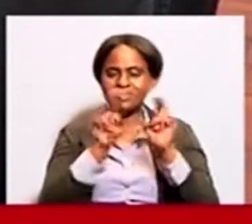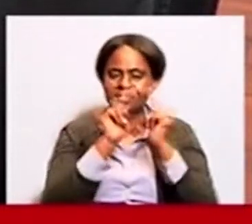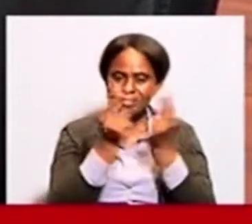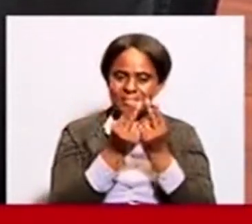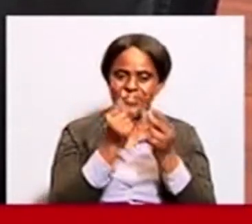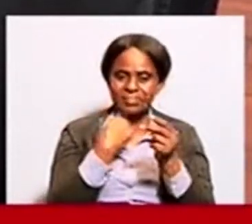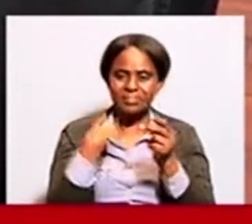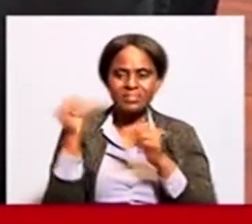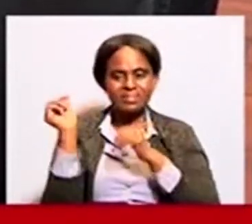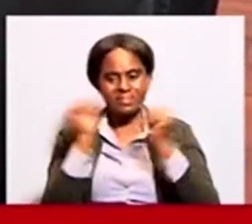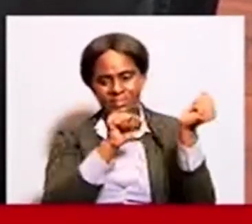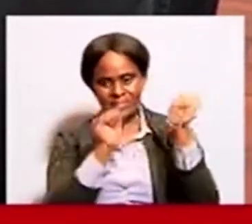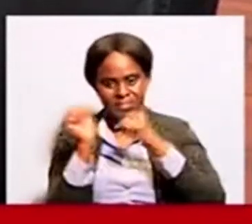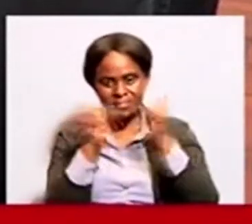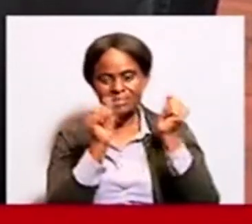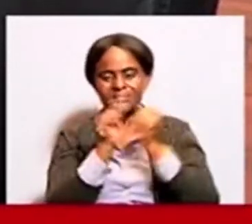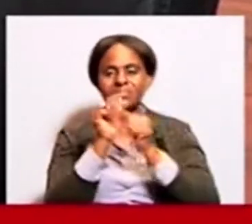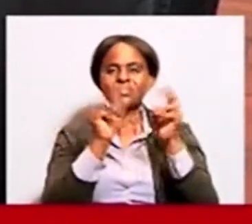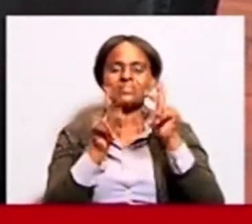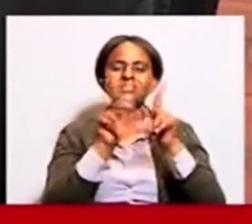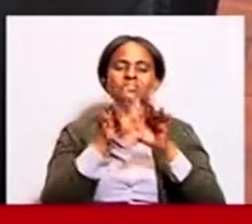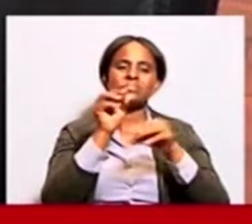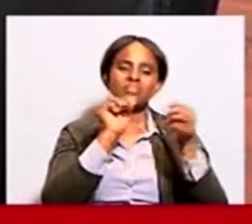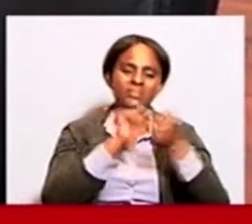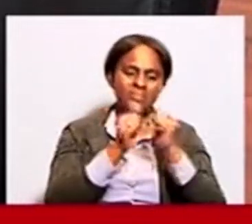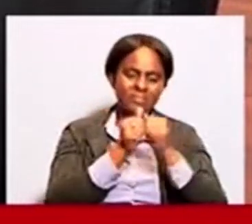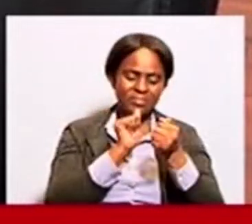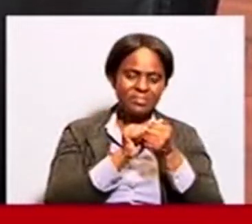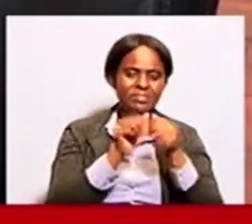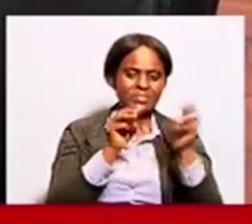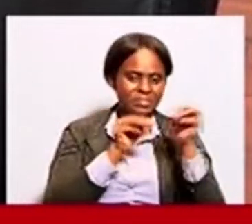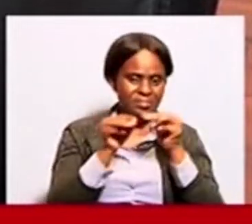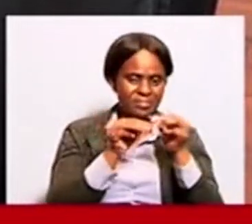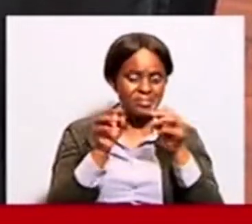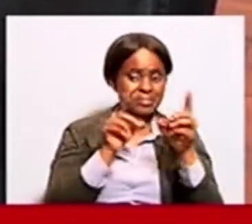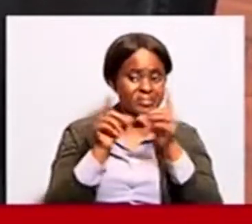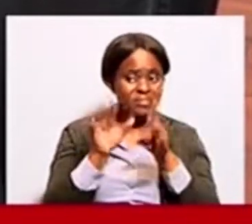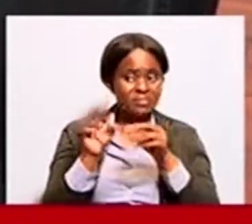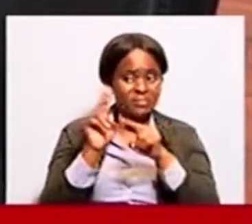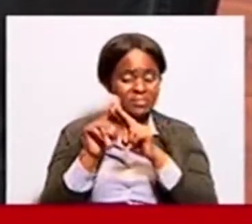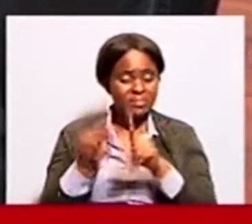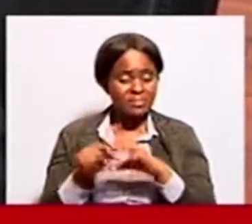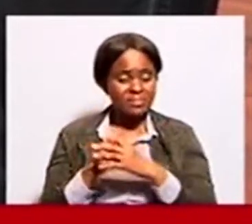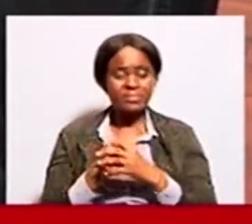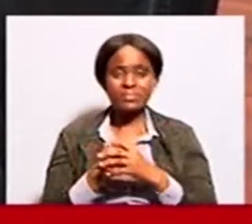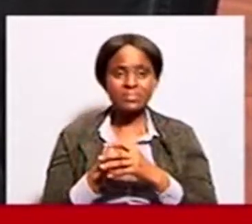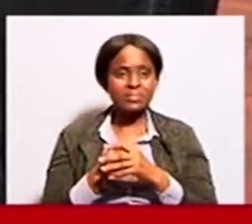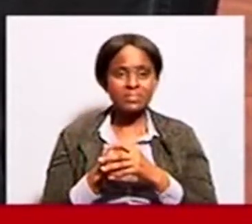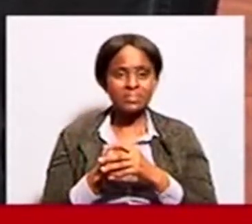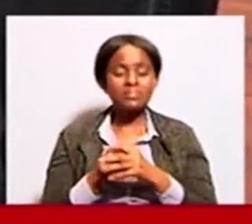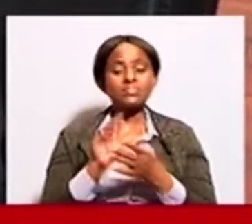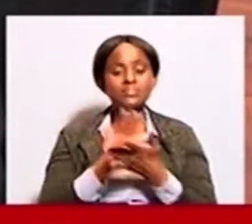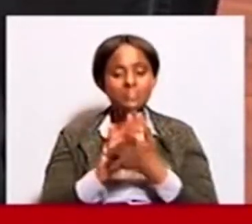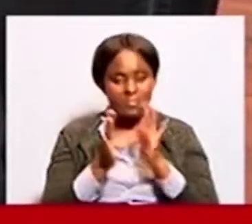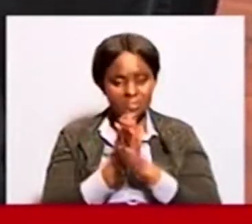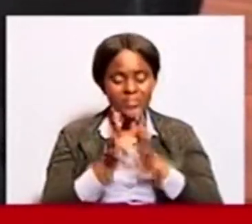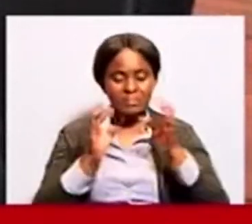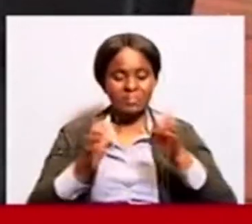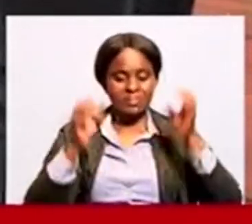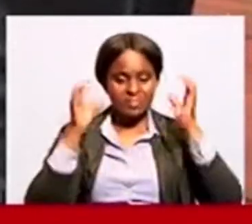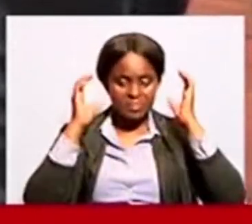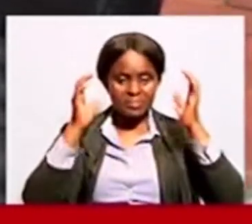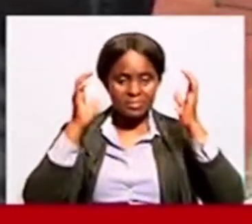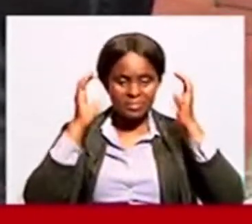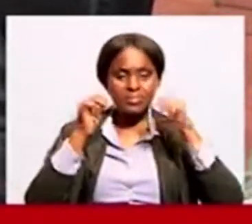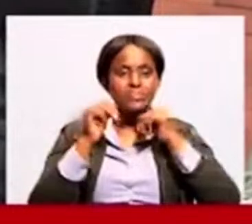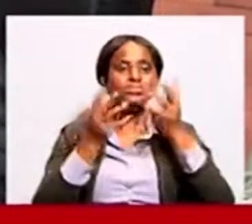used to battle with the people in management. The problem is once you are called director chair, you become executive. You don't want to